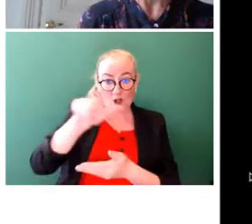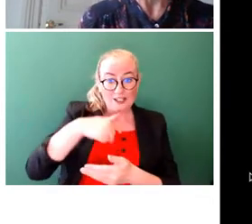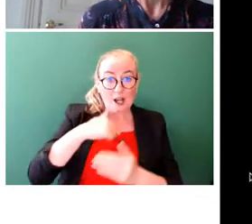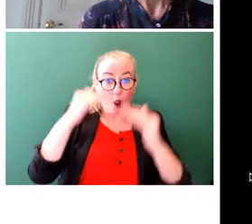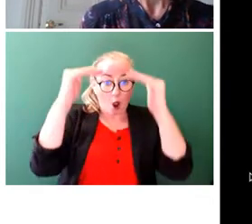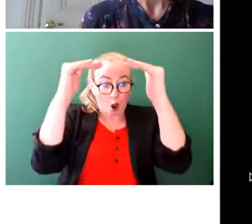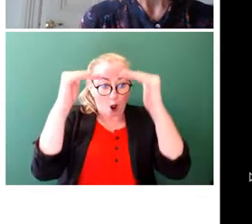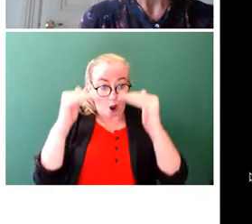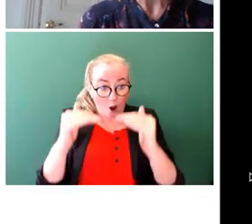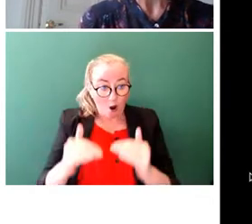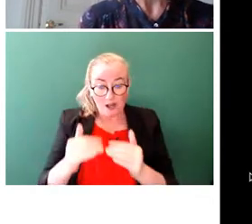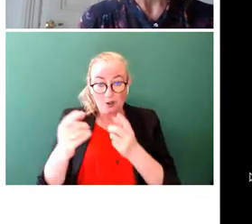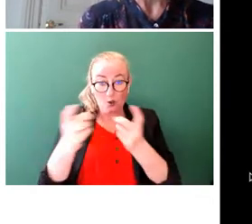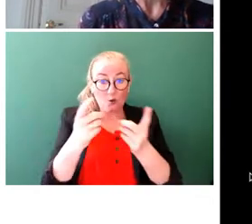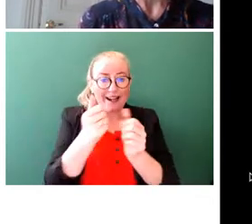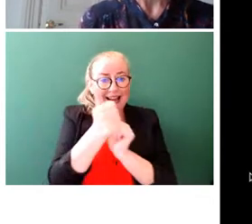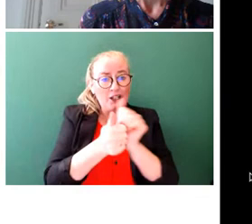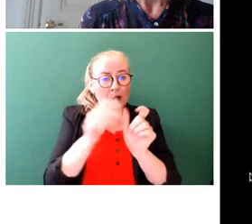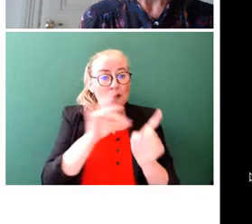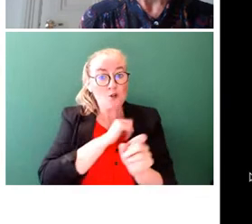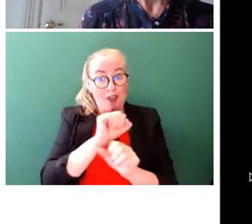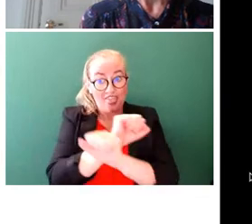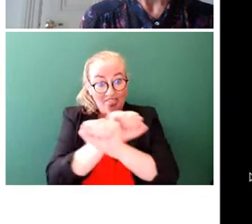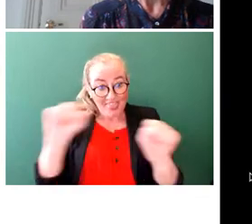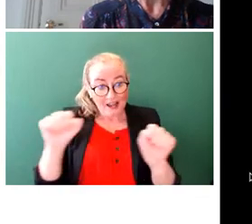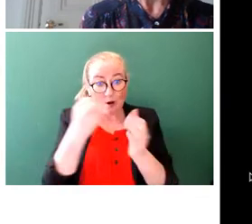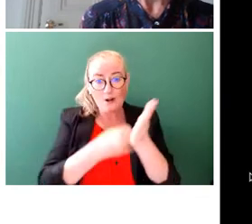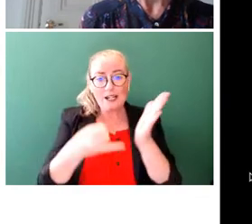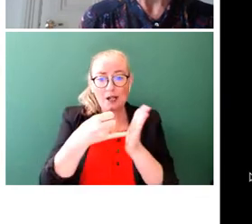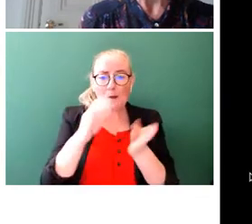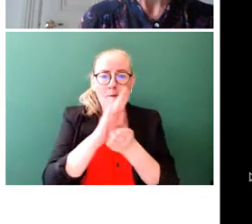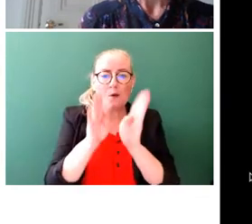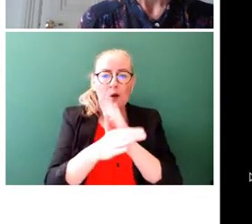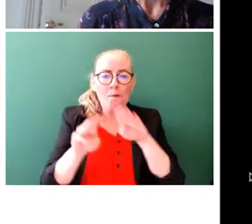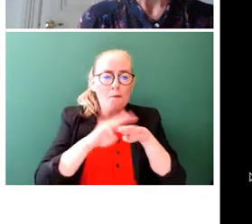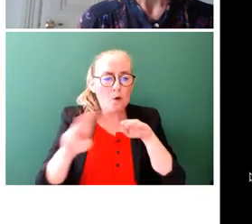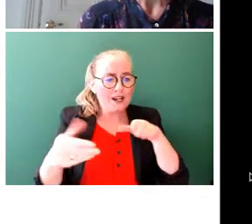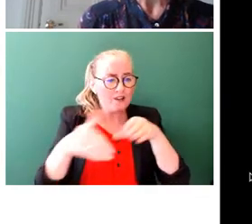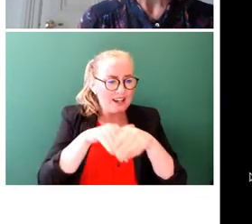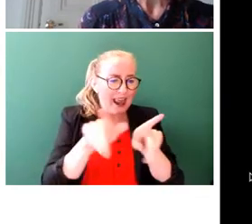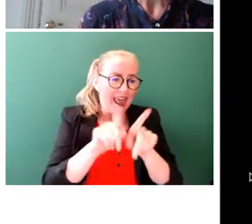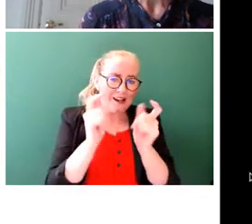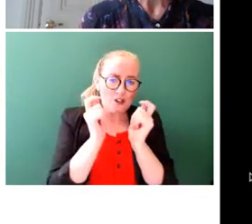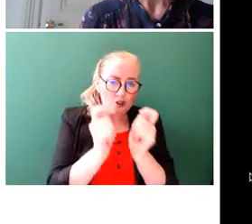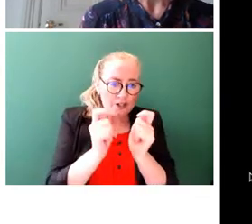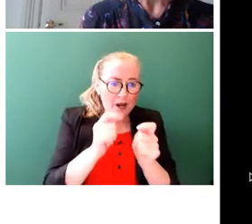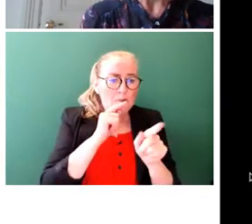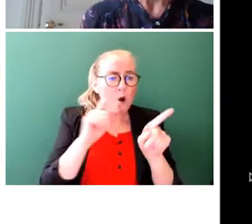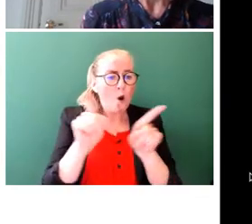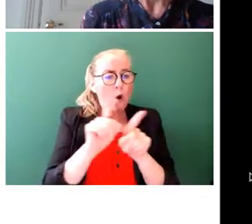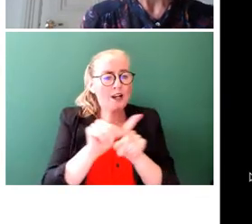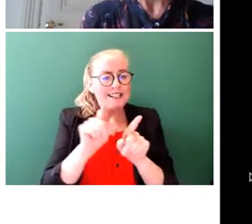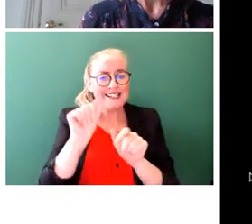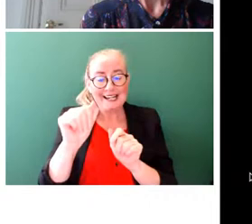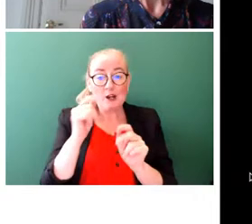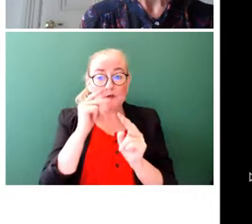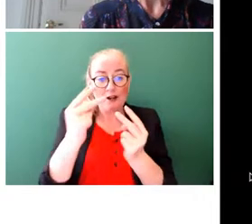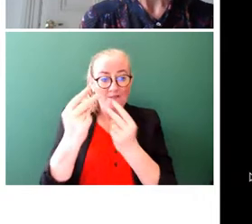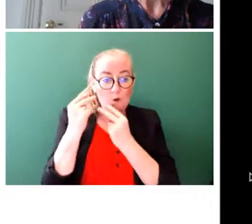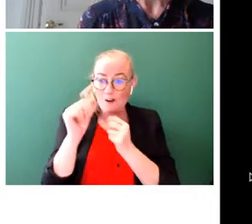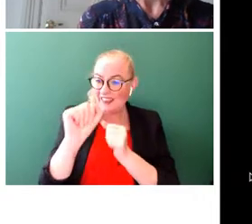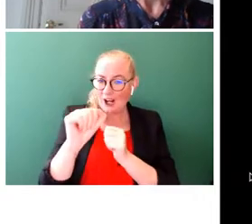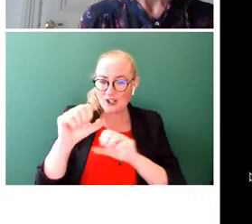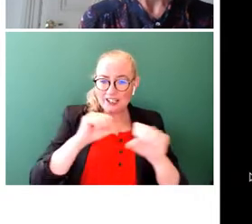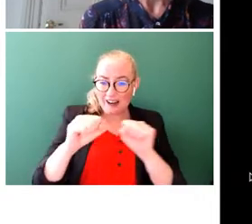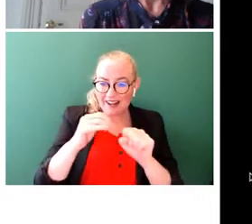taking actions to make their organizations more inclusive, such as training. But they also review their services and look at, is